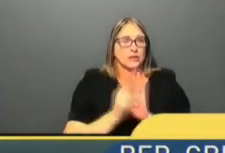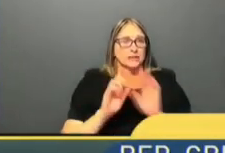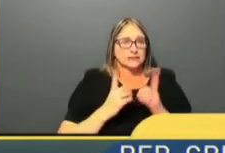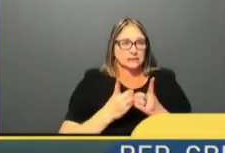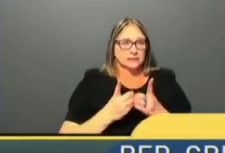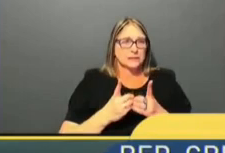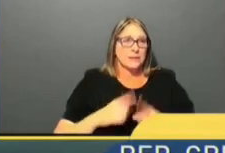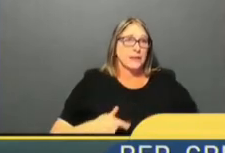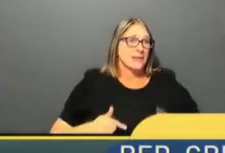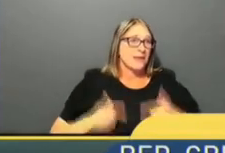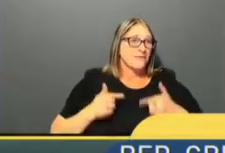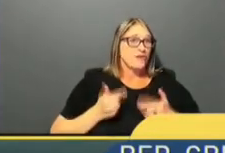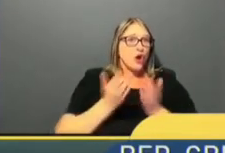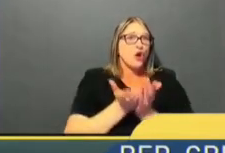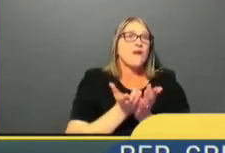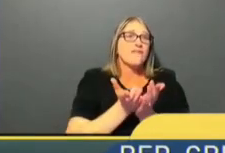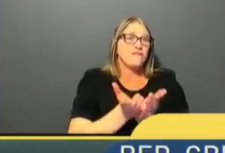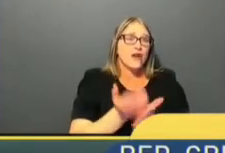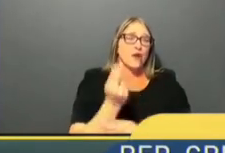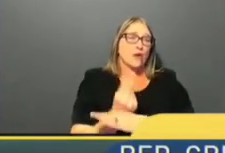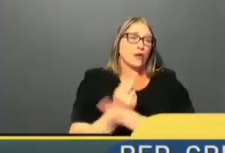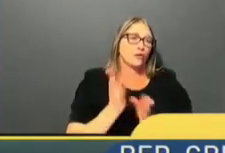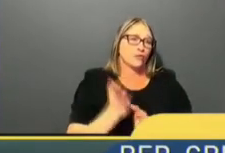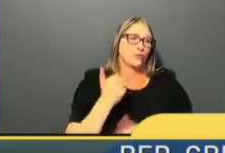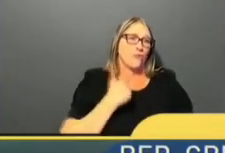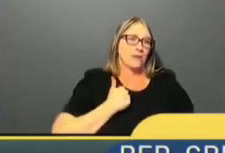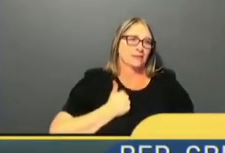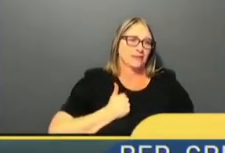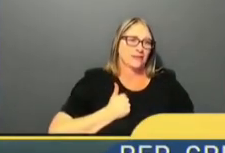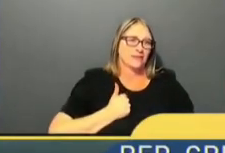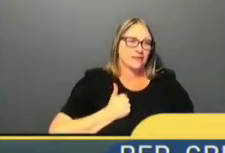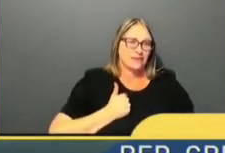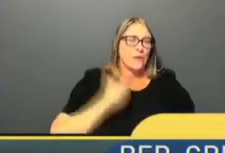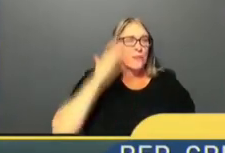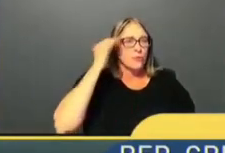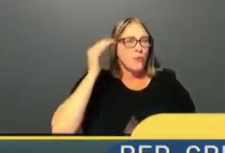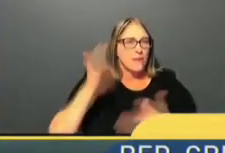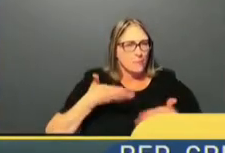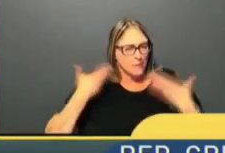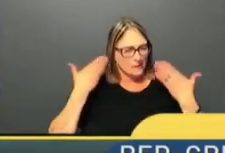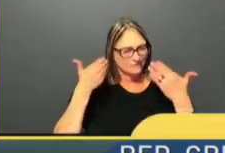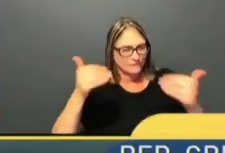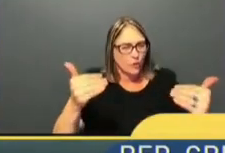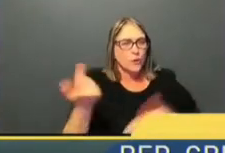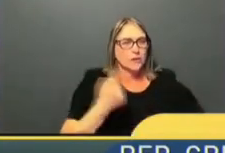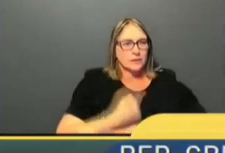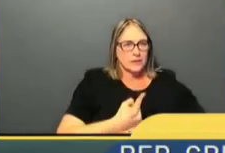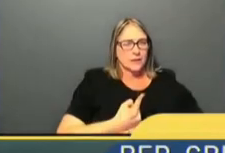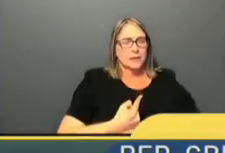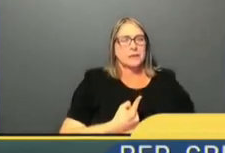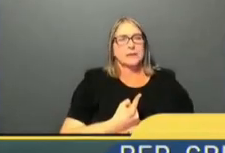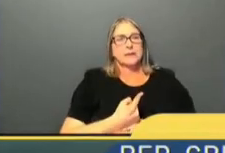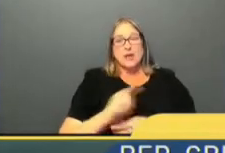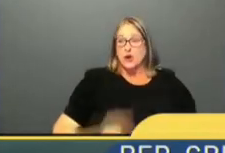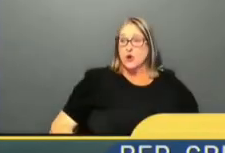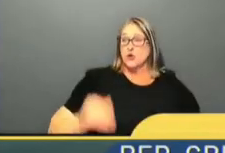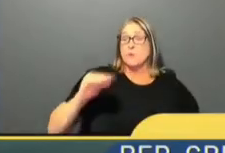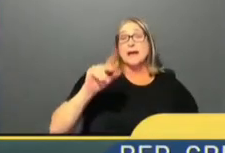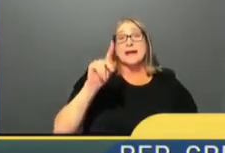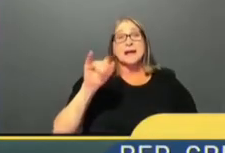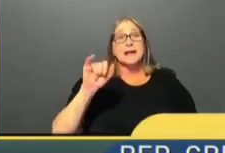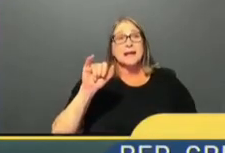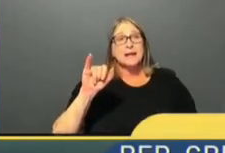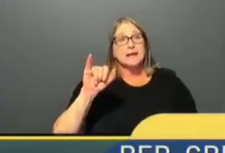lifelong ferry rider, and that's the spirit in which I bring this bill forward today. Growing up in Kitsap, I